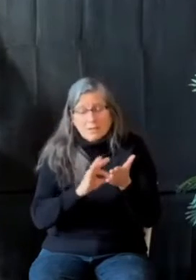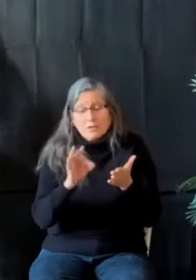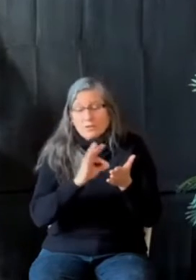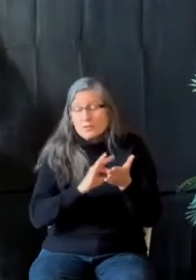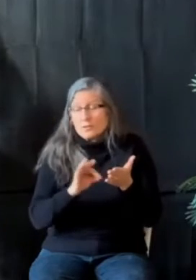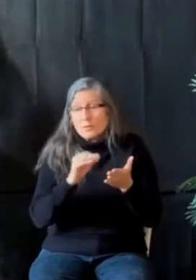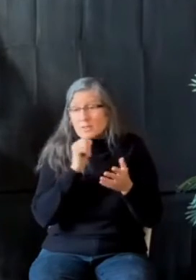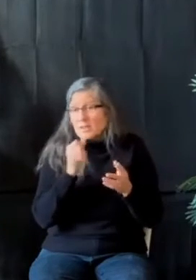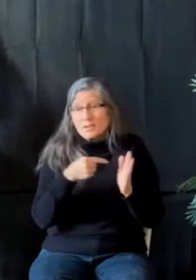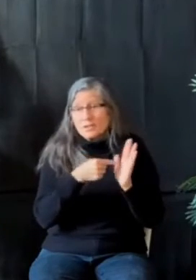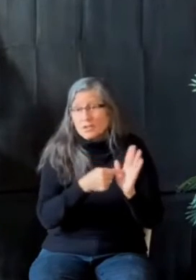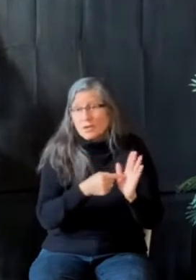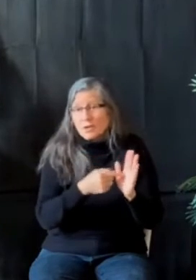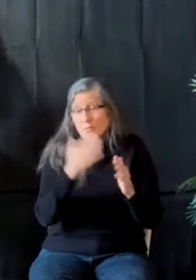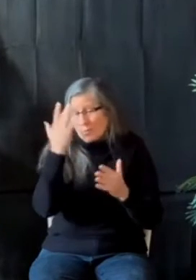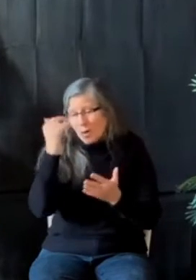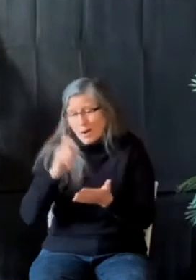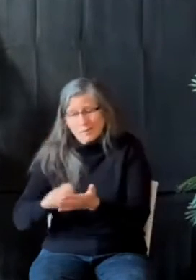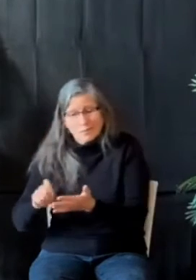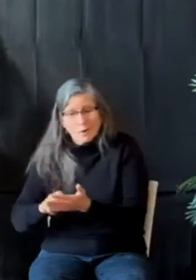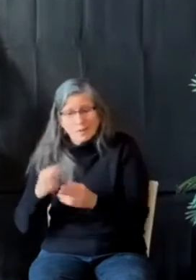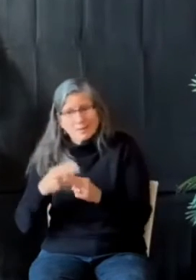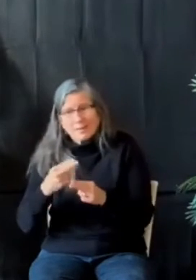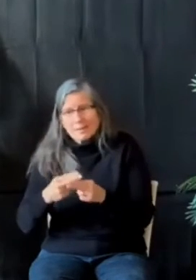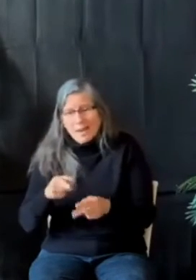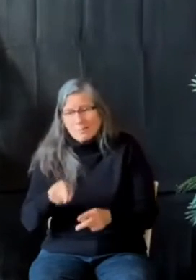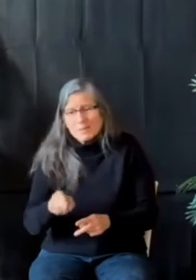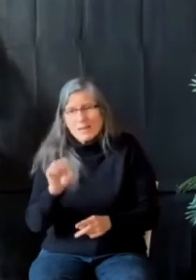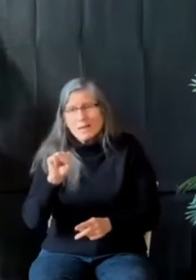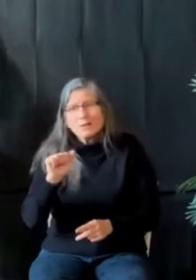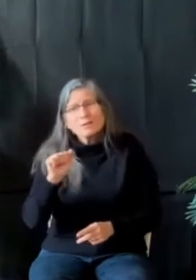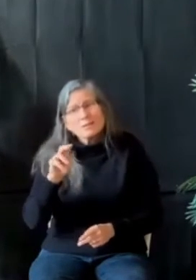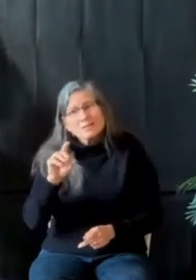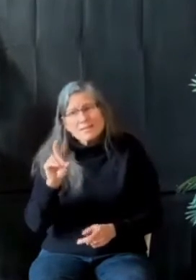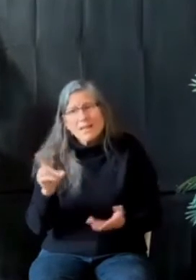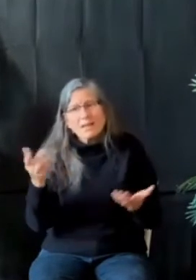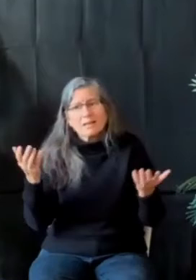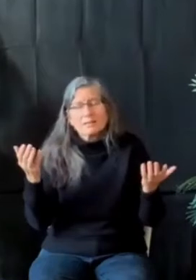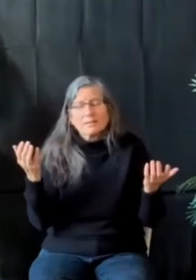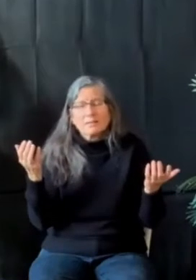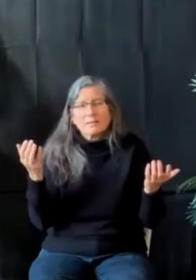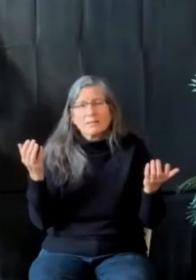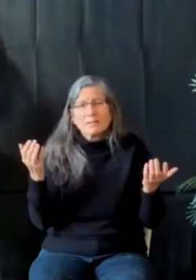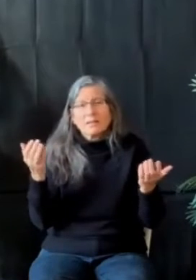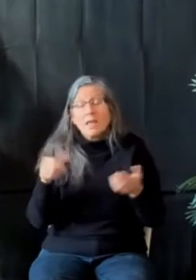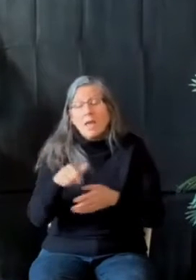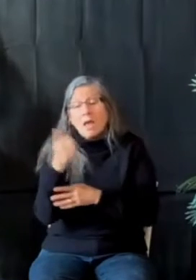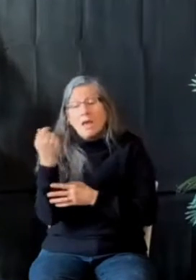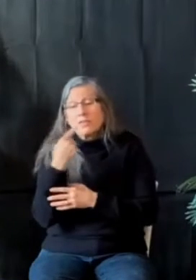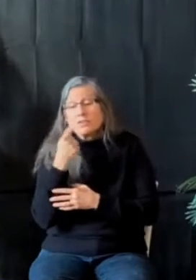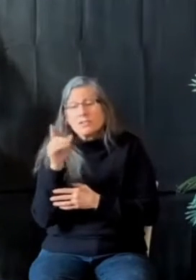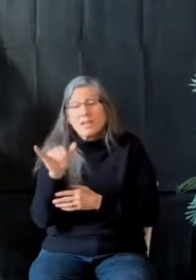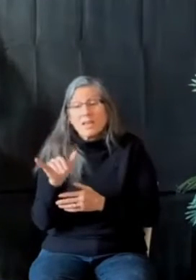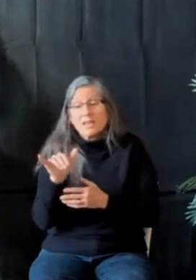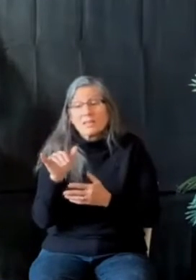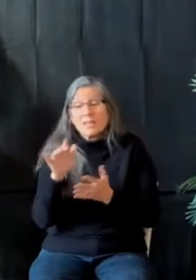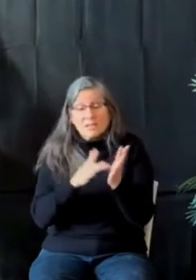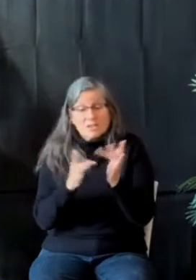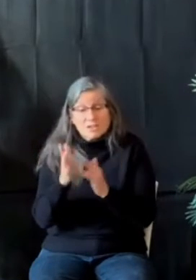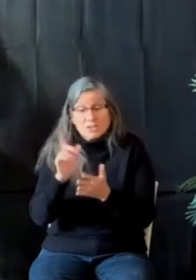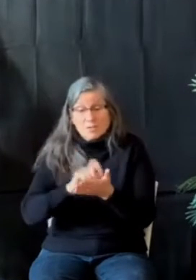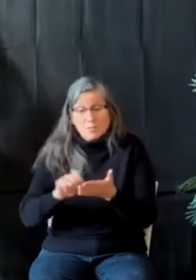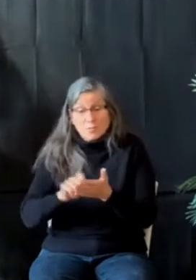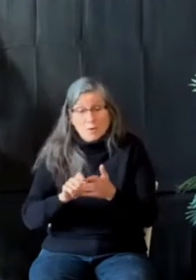doesn't show them. Why would they be written in the sand? And some of them said he was writing the sins of